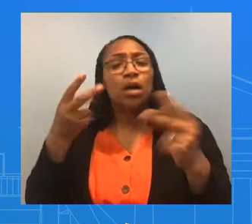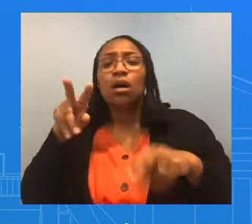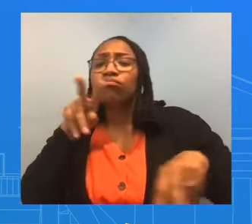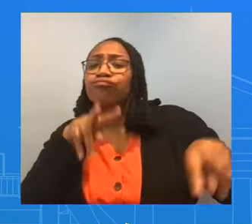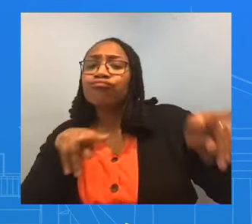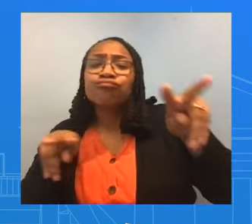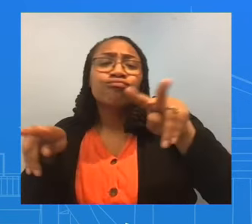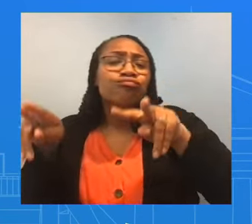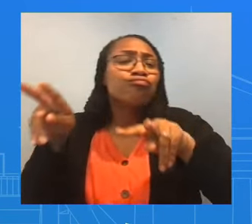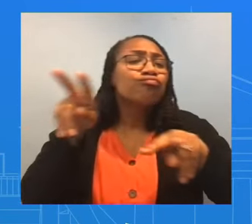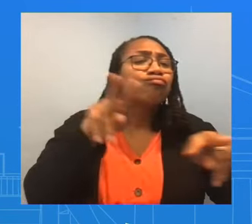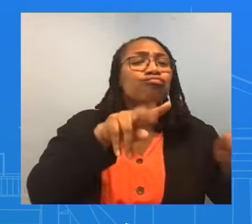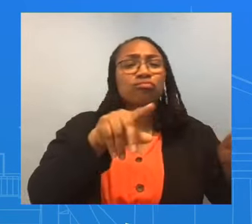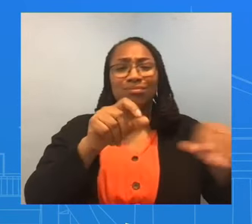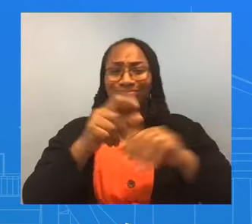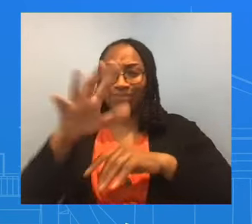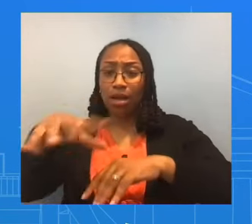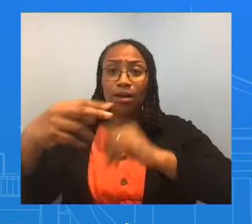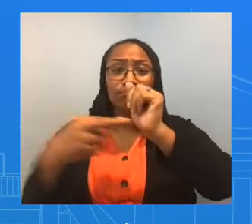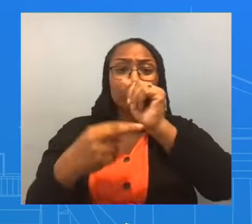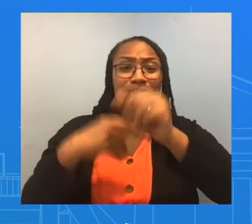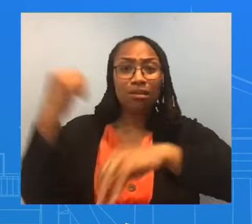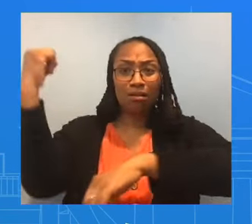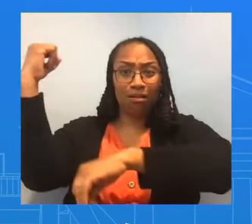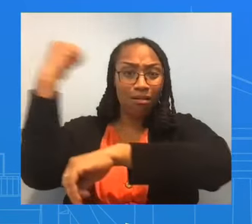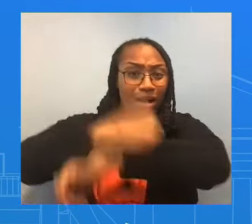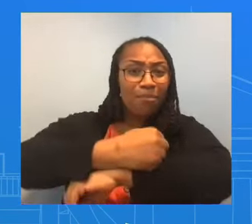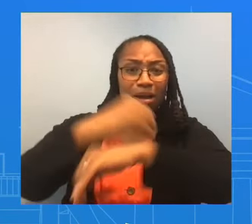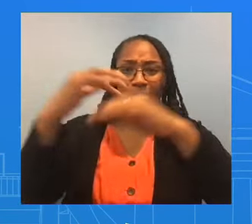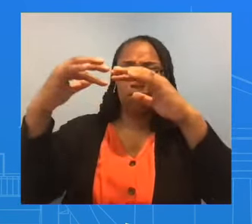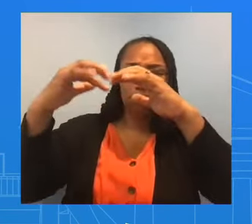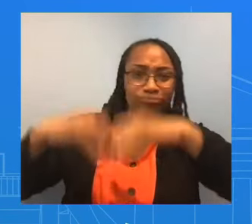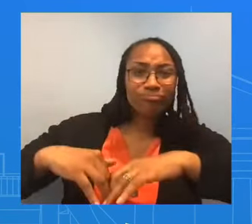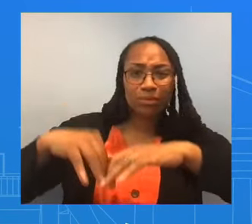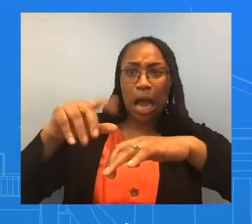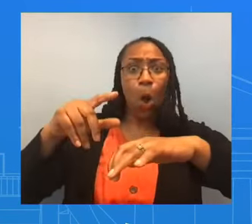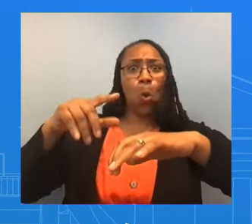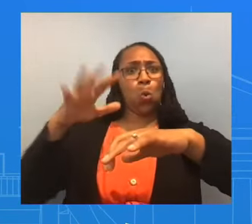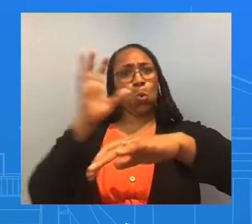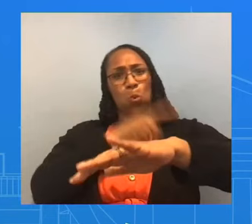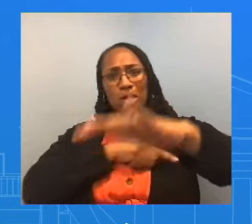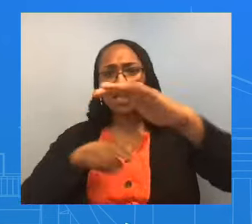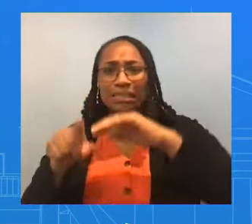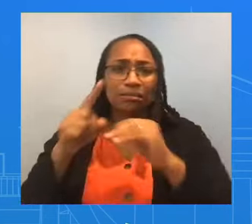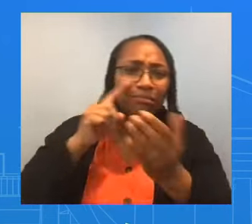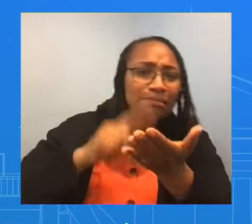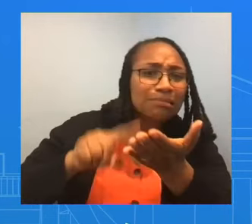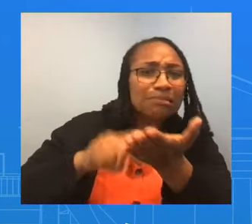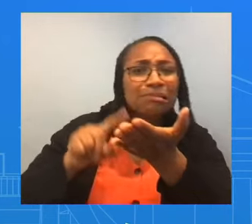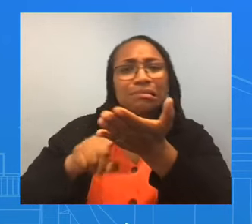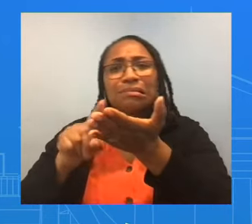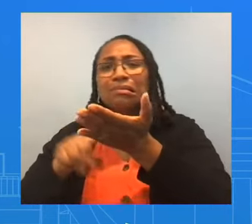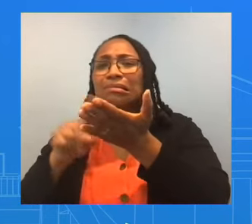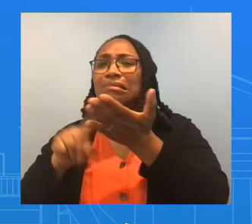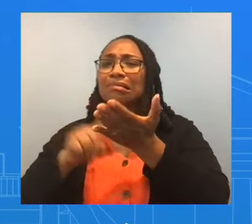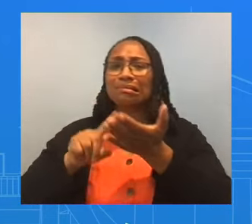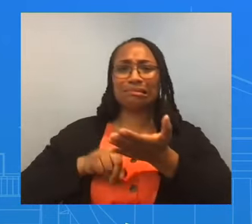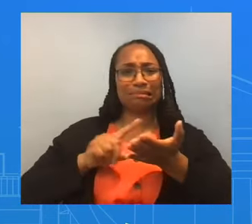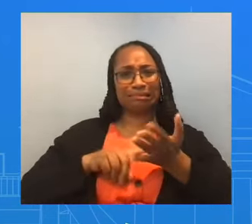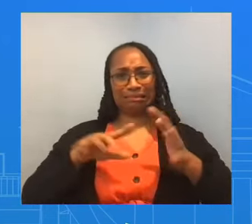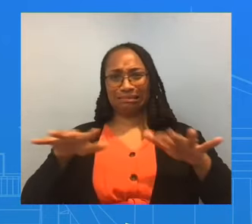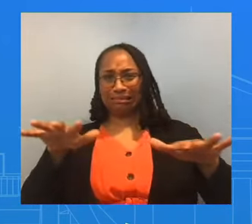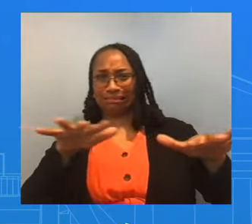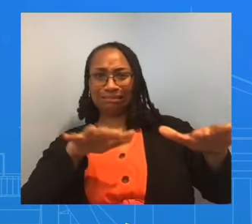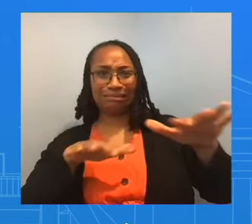be you know, kind of investigating, taking a look. And so, look, this is why the bipartisan infrastructure legislation